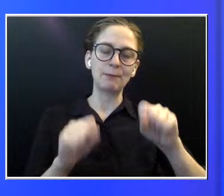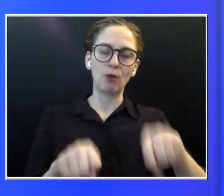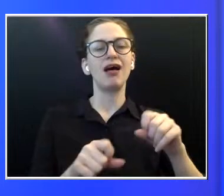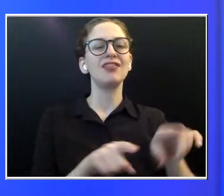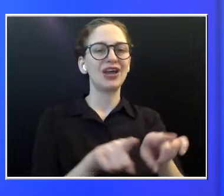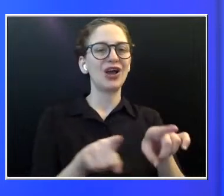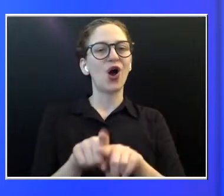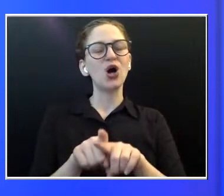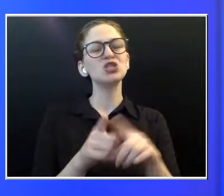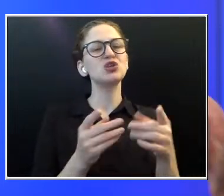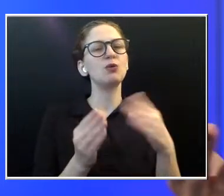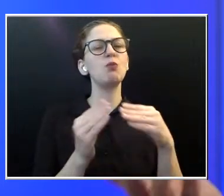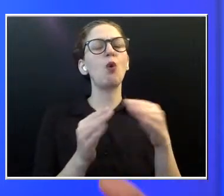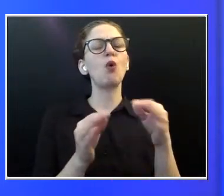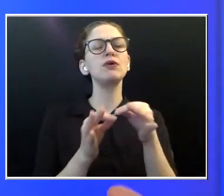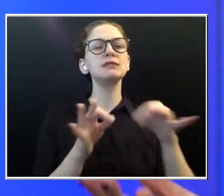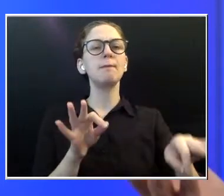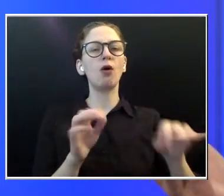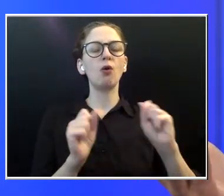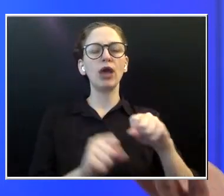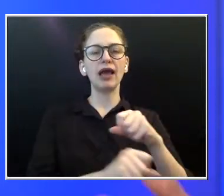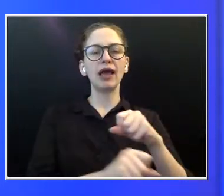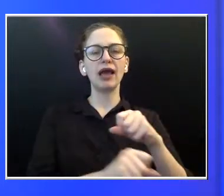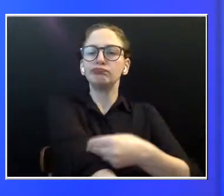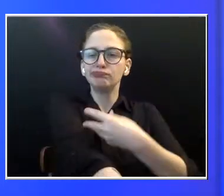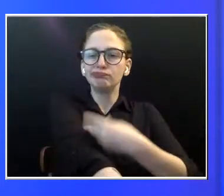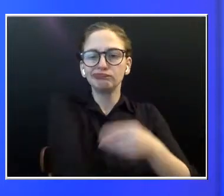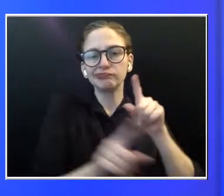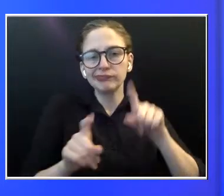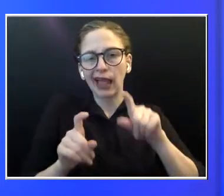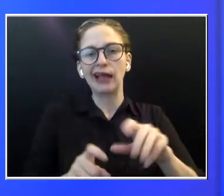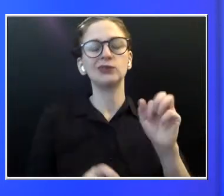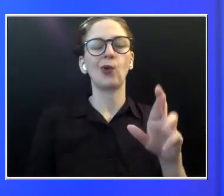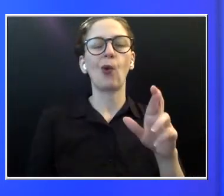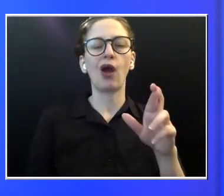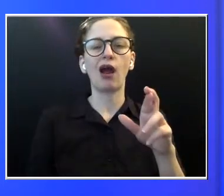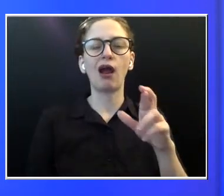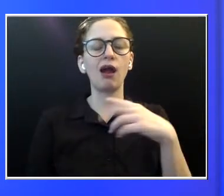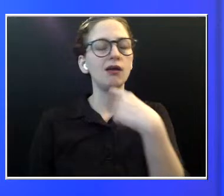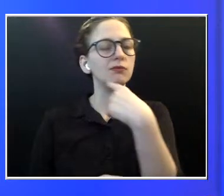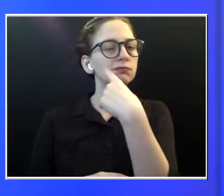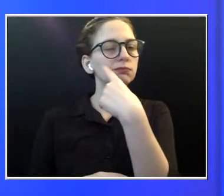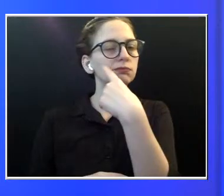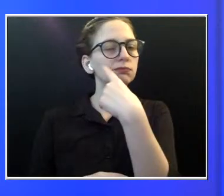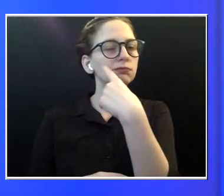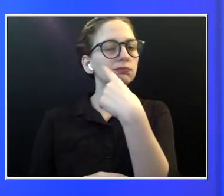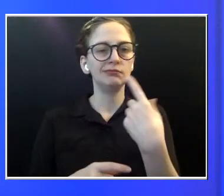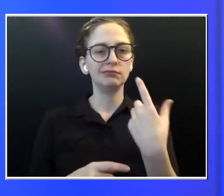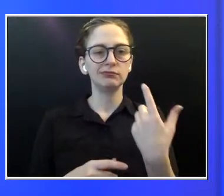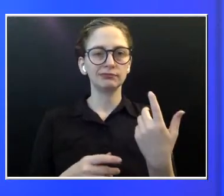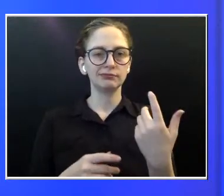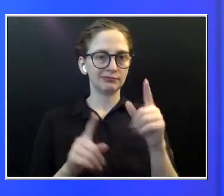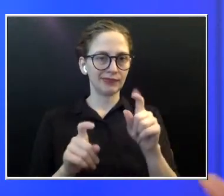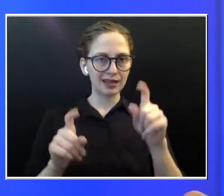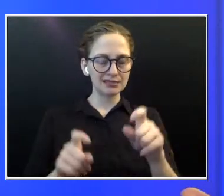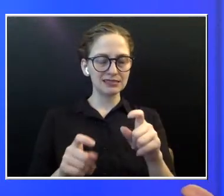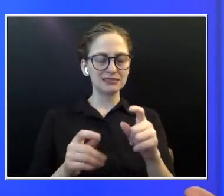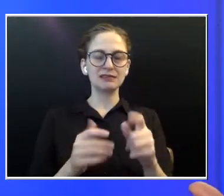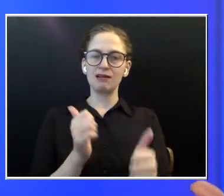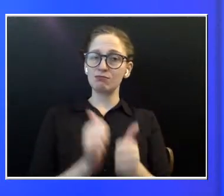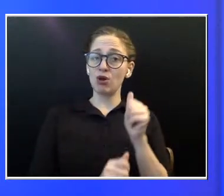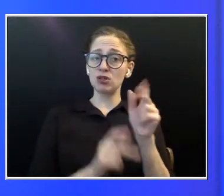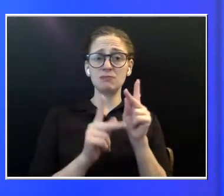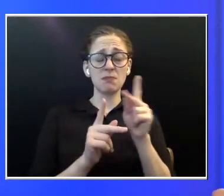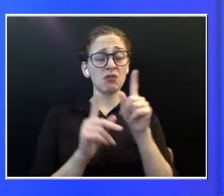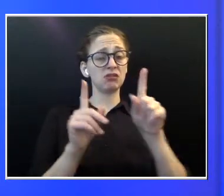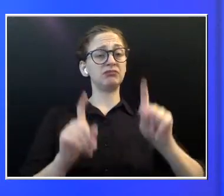this through genetic counselors or with their primary care, or OBGYN is what we commonly see. And it can be life-changing